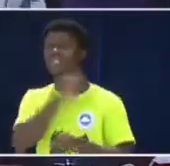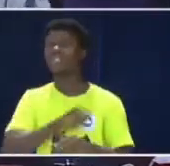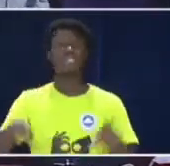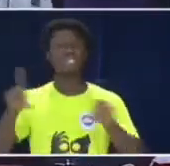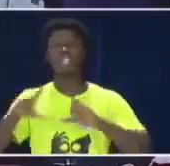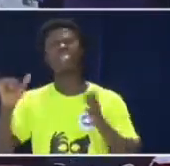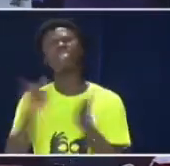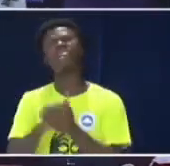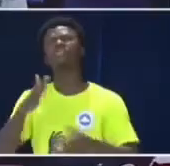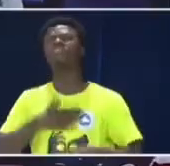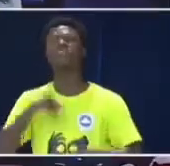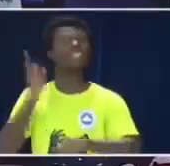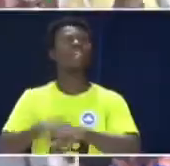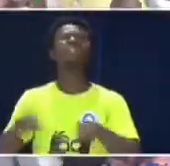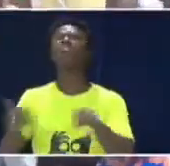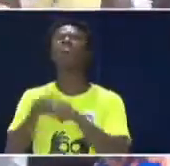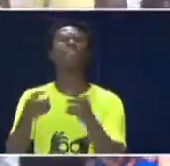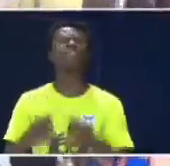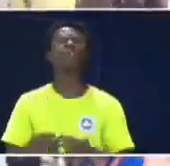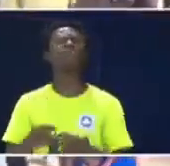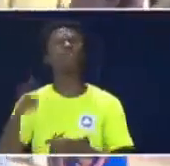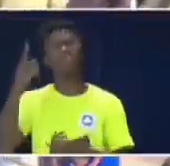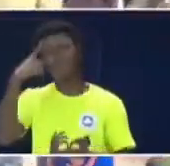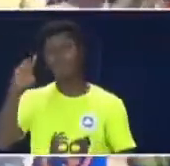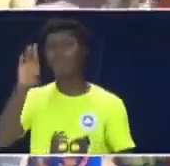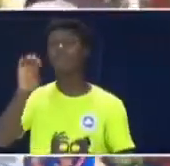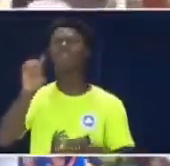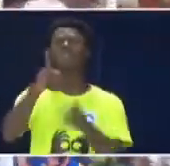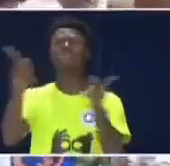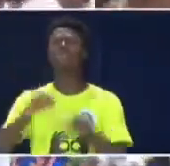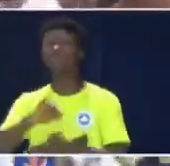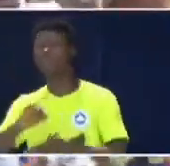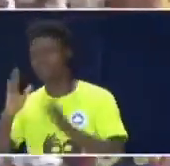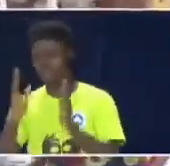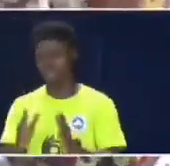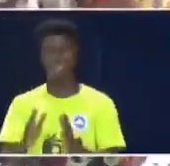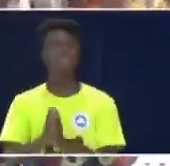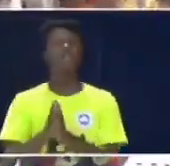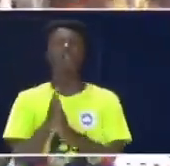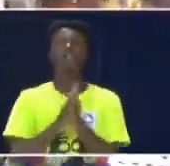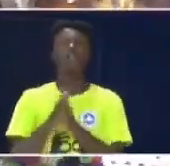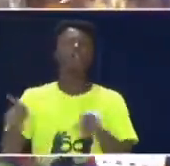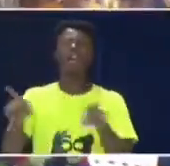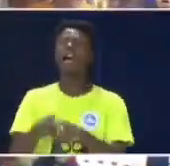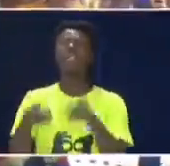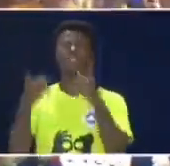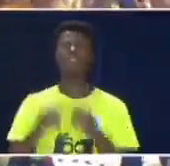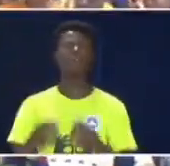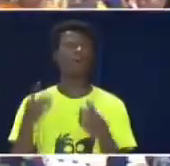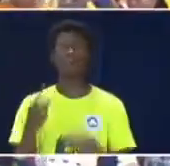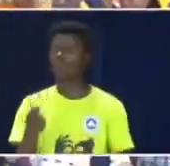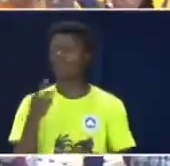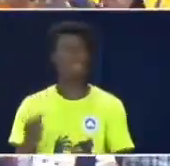My time for repositioning has come